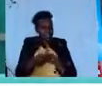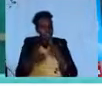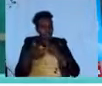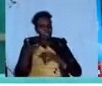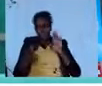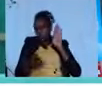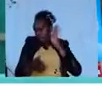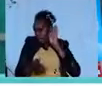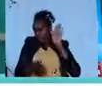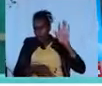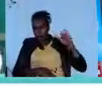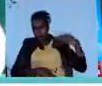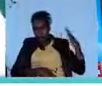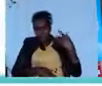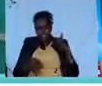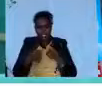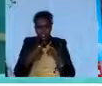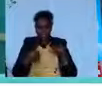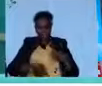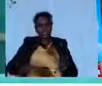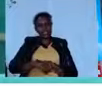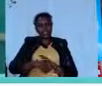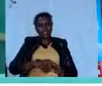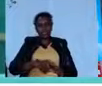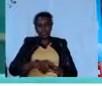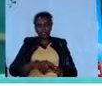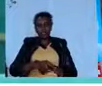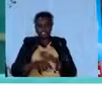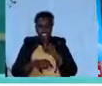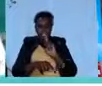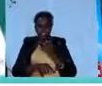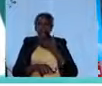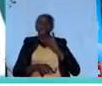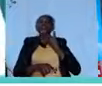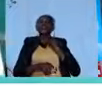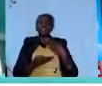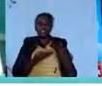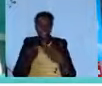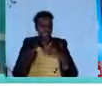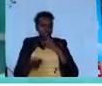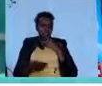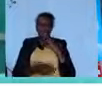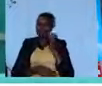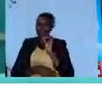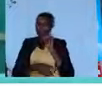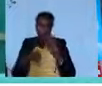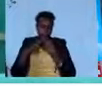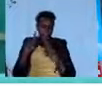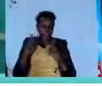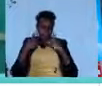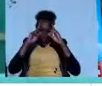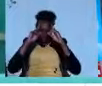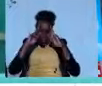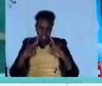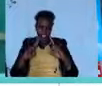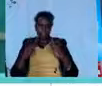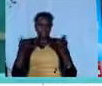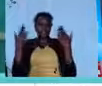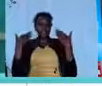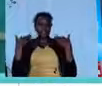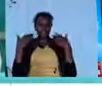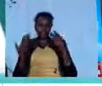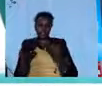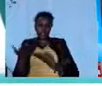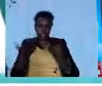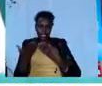hear always. And this type, you would not like to serve man, but you'll decide forever to